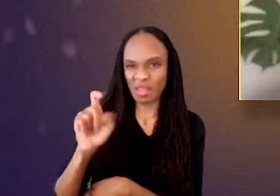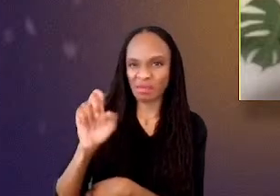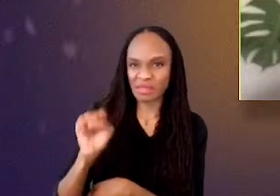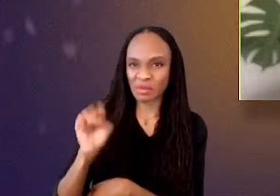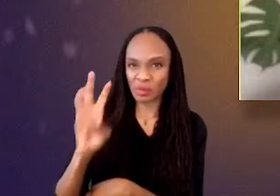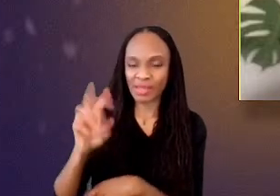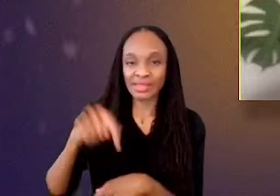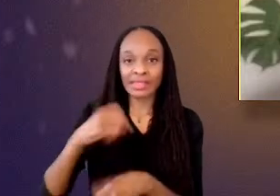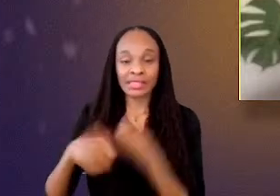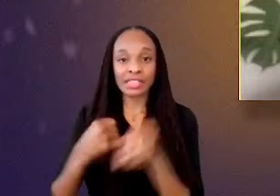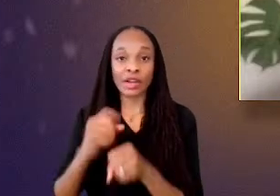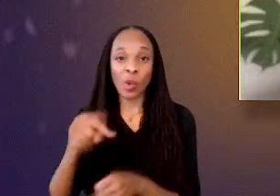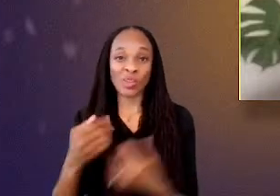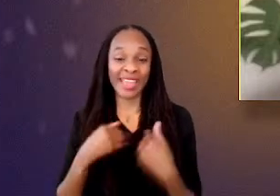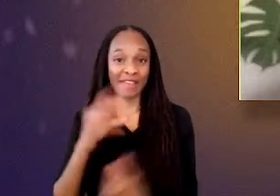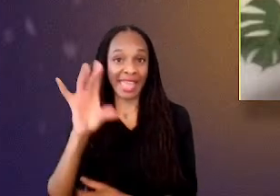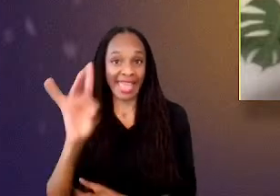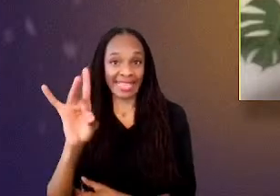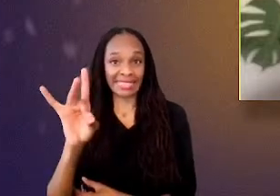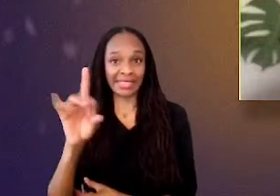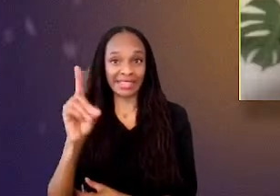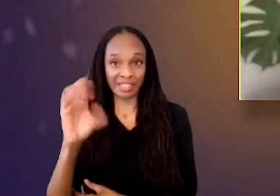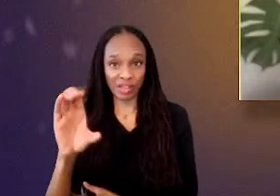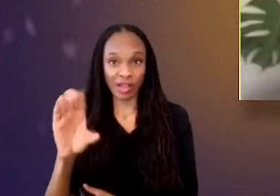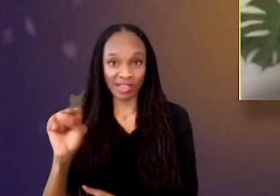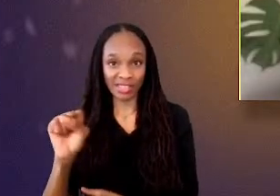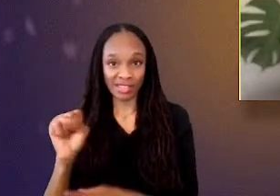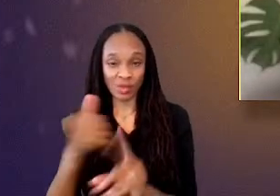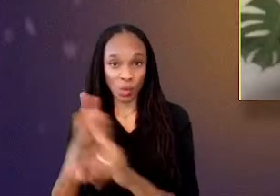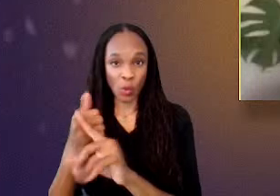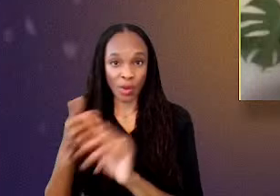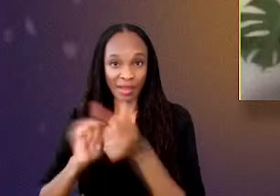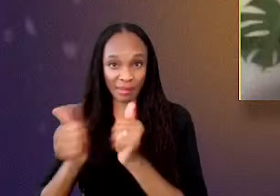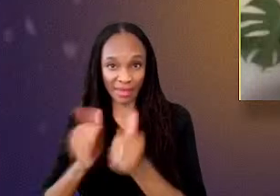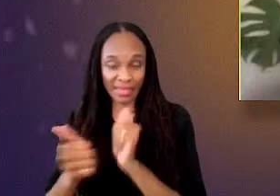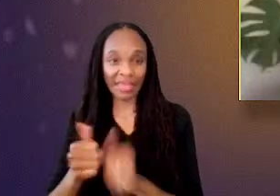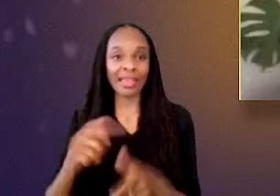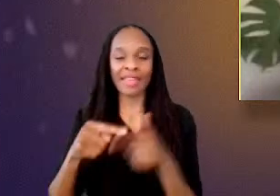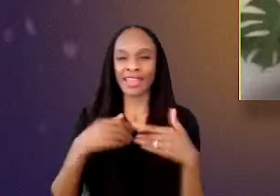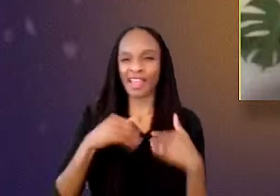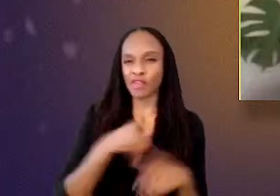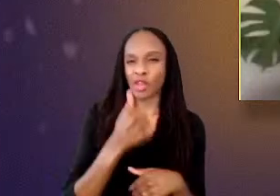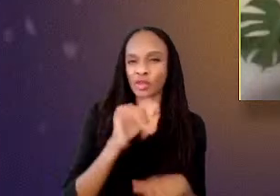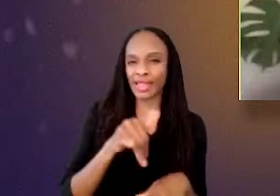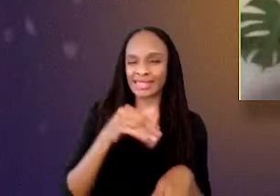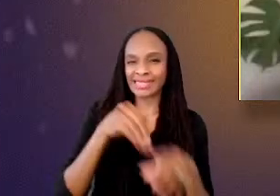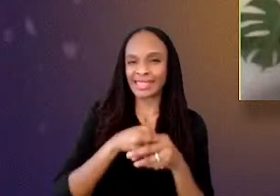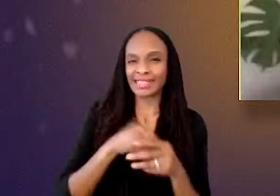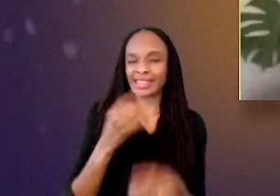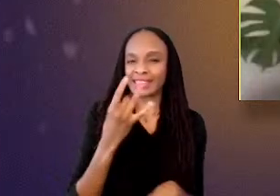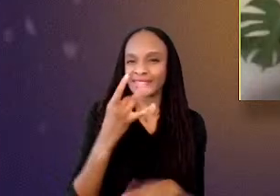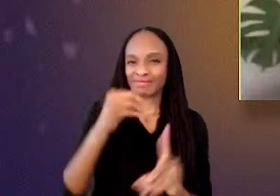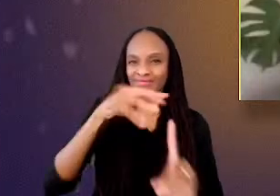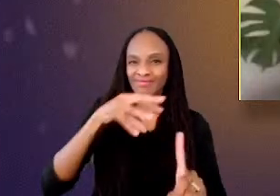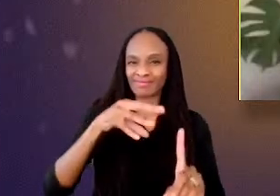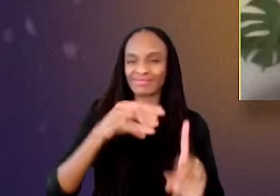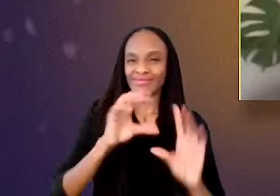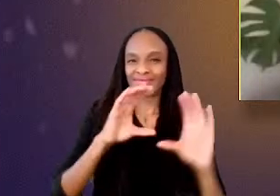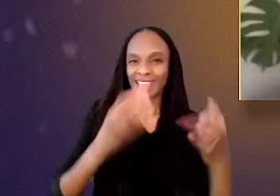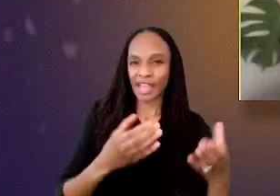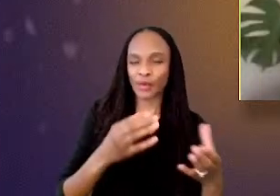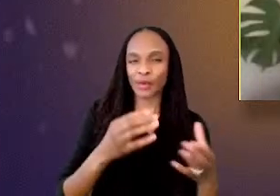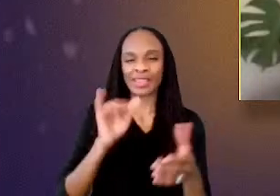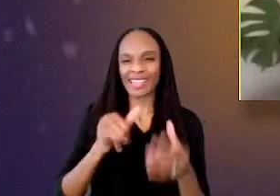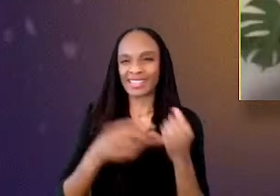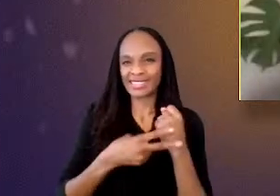8 docs in competition at South By. The other one is in the spotlight category, which seems to be reserved for projects that have more